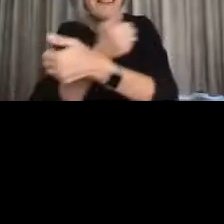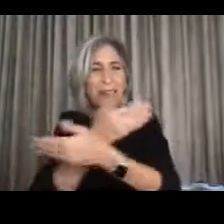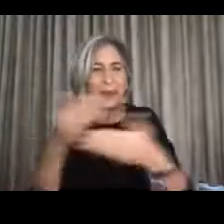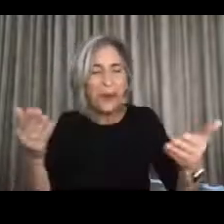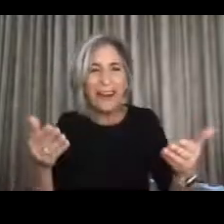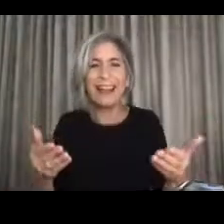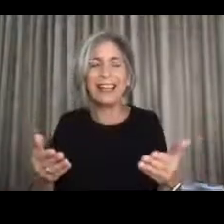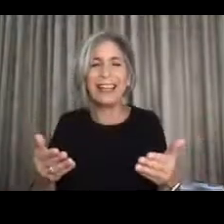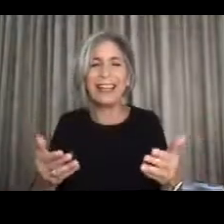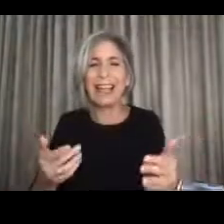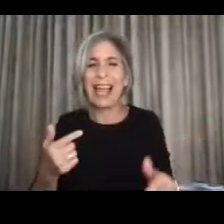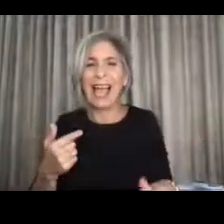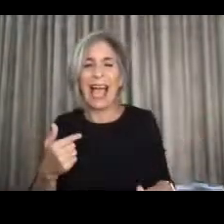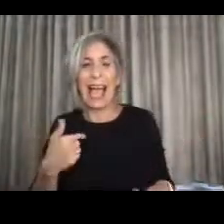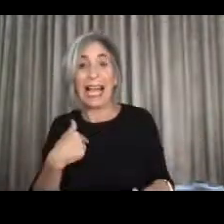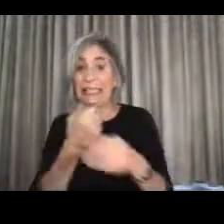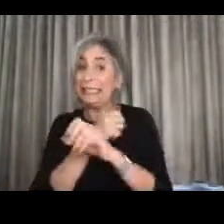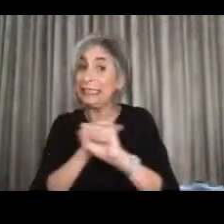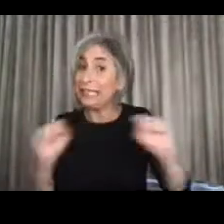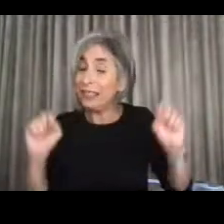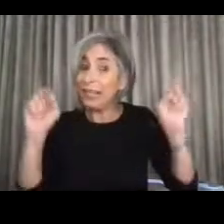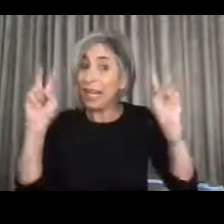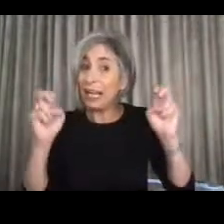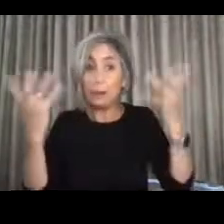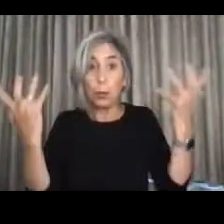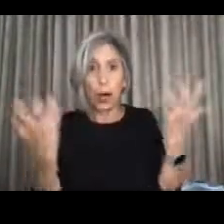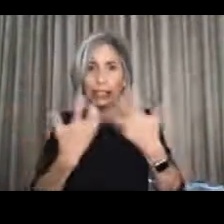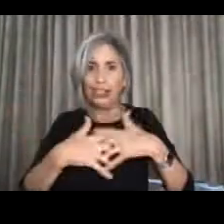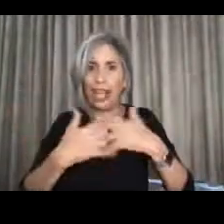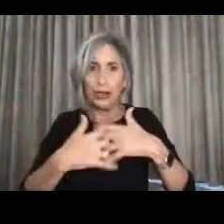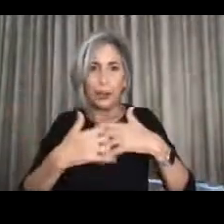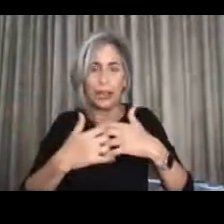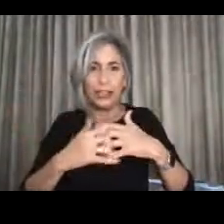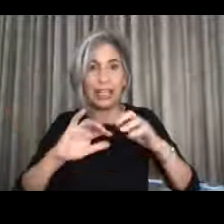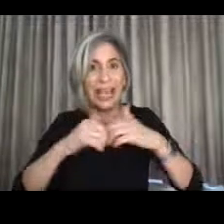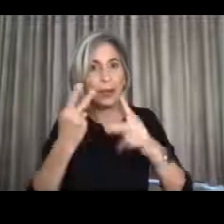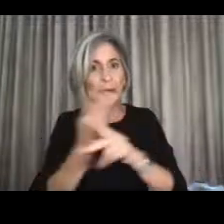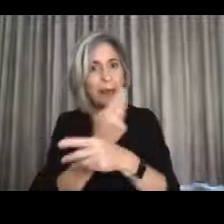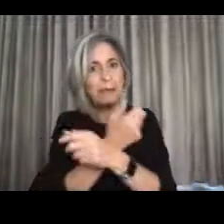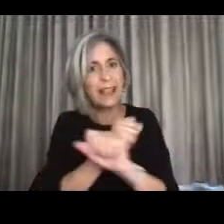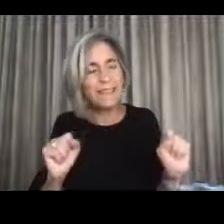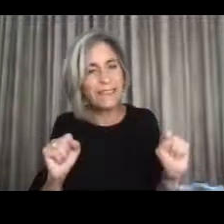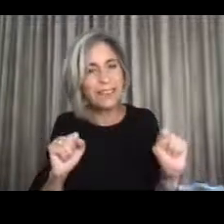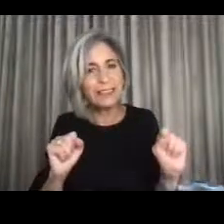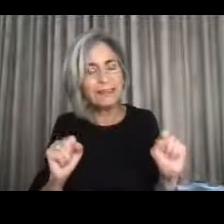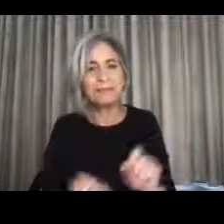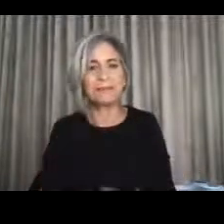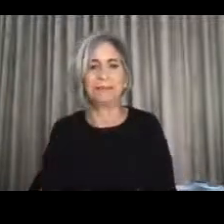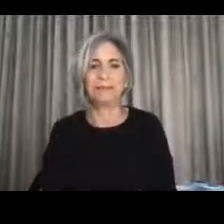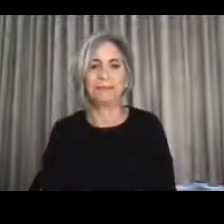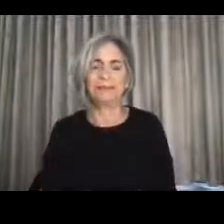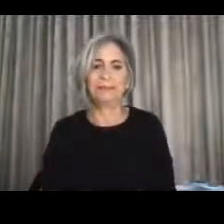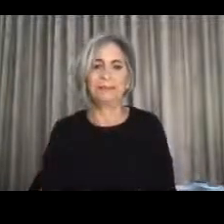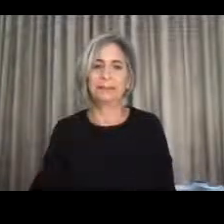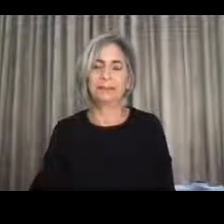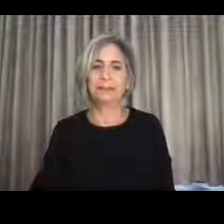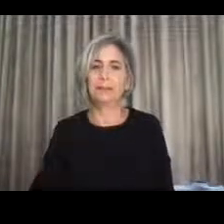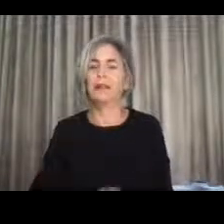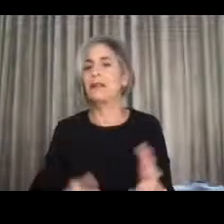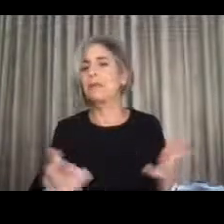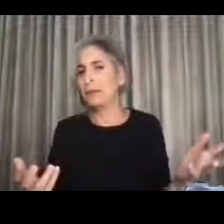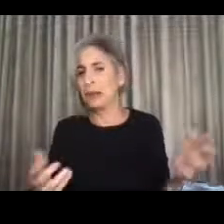Everyone's number one, safety item is generators and how to stay safe. Next slide, please. There's multiple